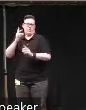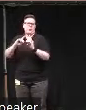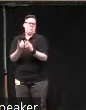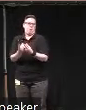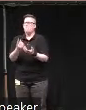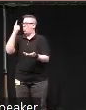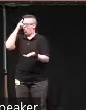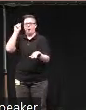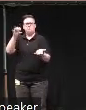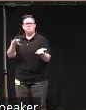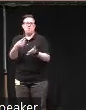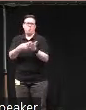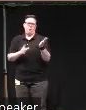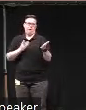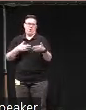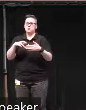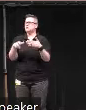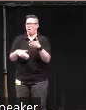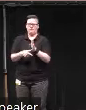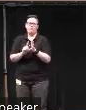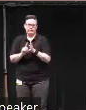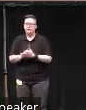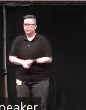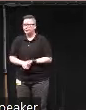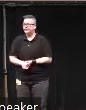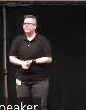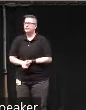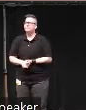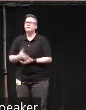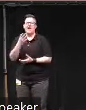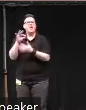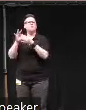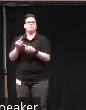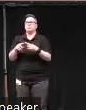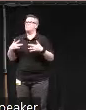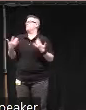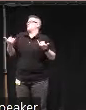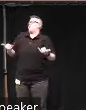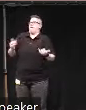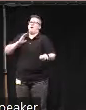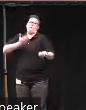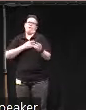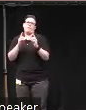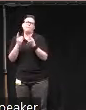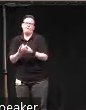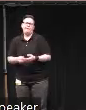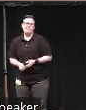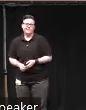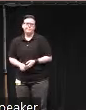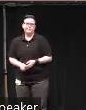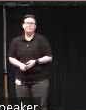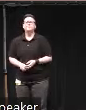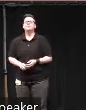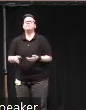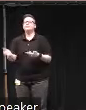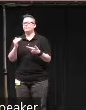to share some of the results as well in relation to state of department that I was going to talk about. And